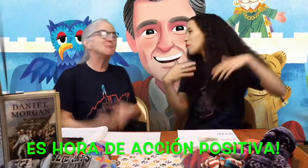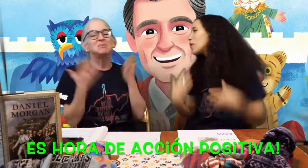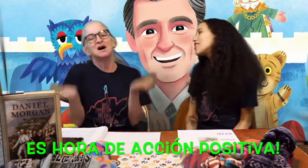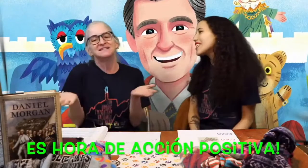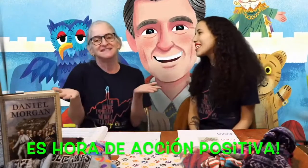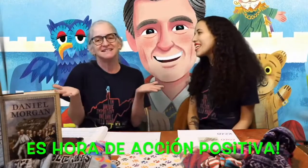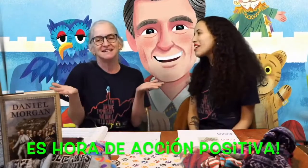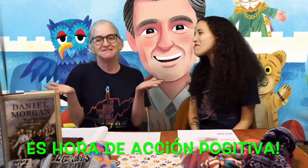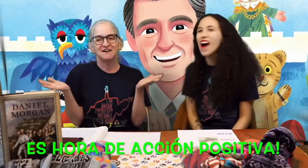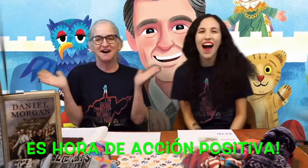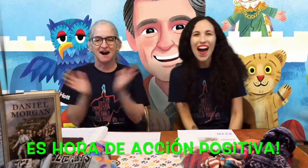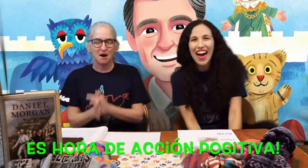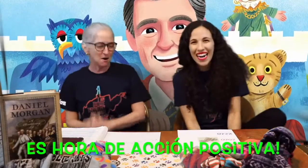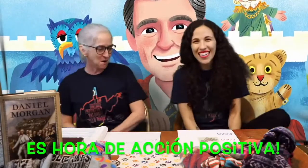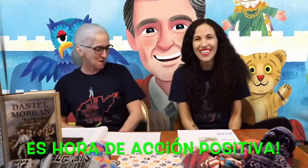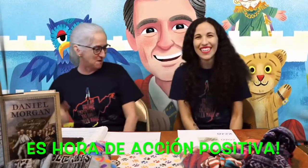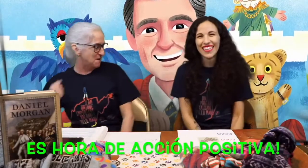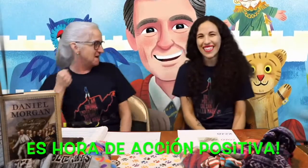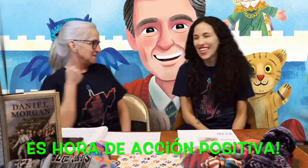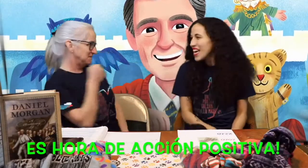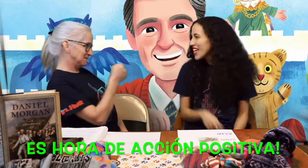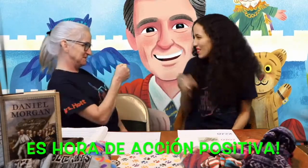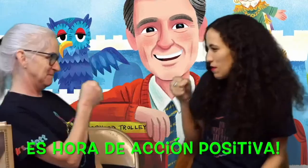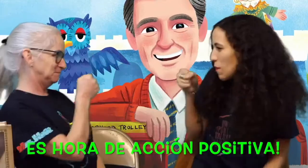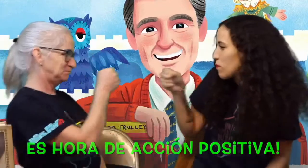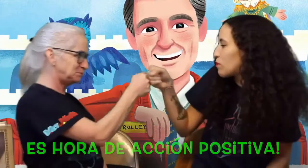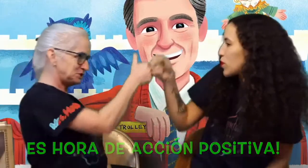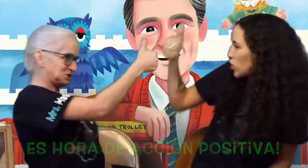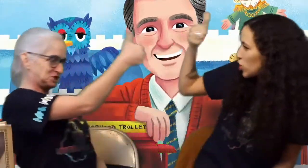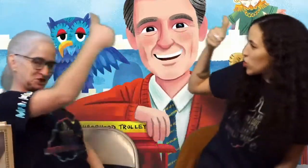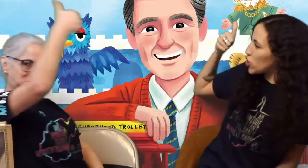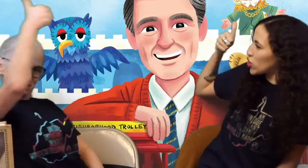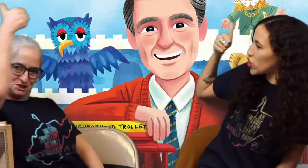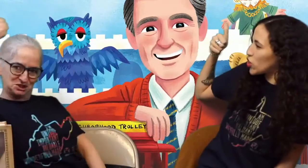positiva! Thumbs up!